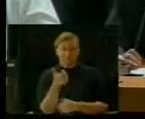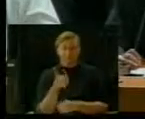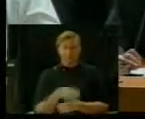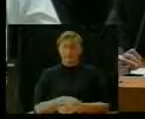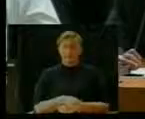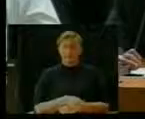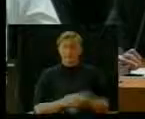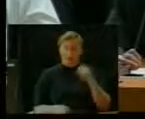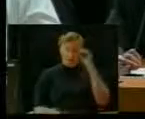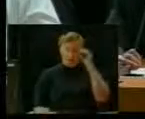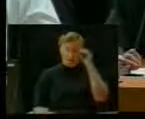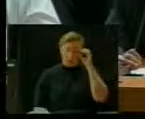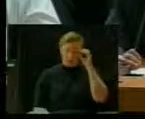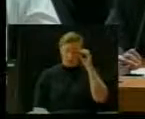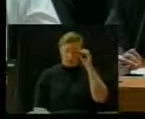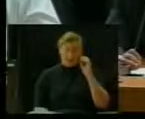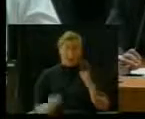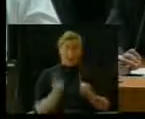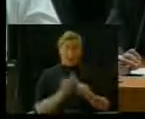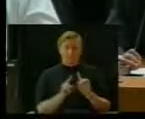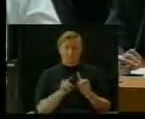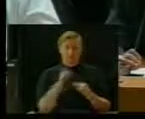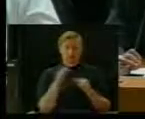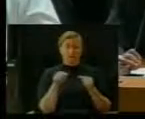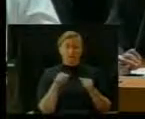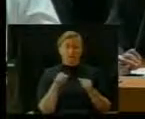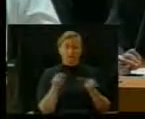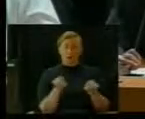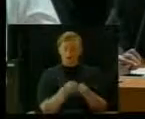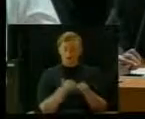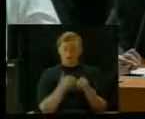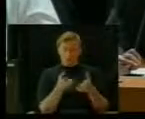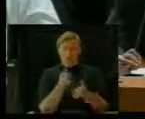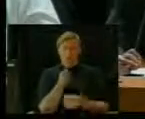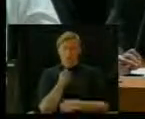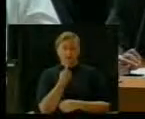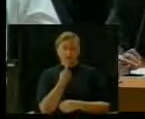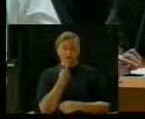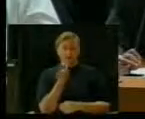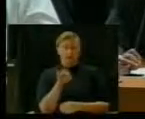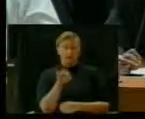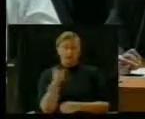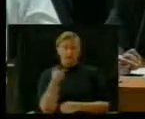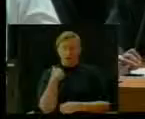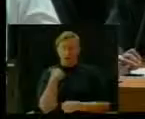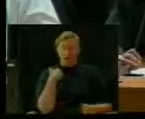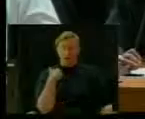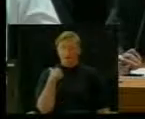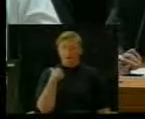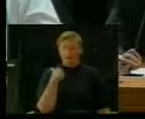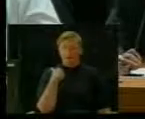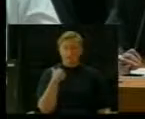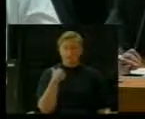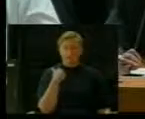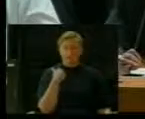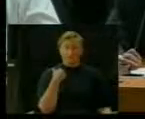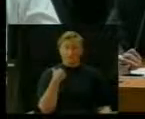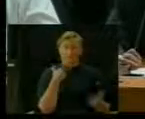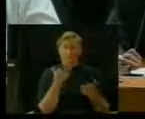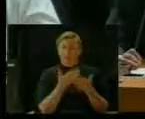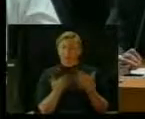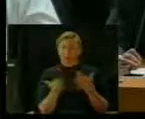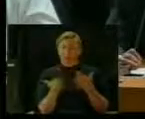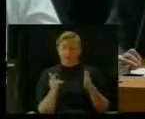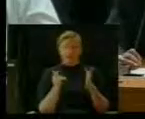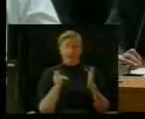things that has been reported that other people have done. But let me also say this. If you have an